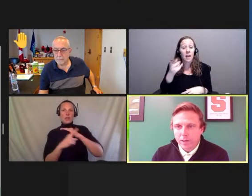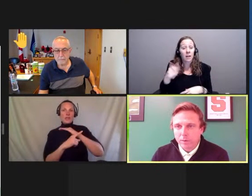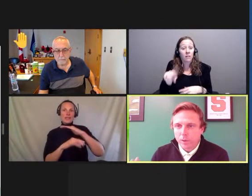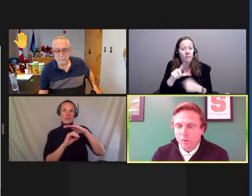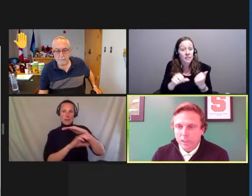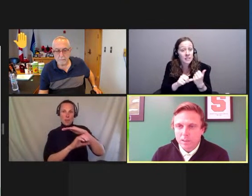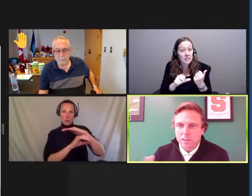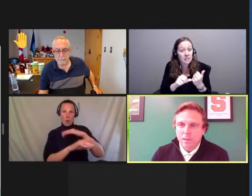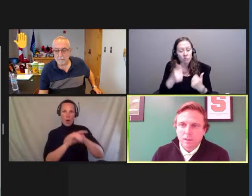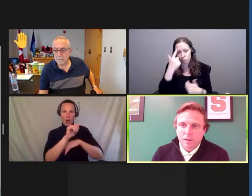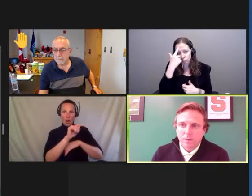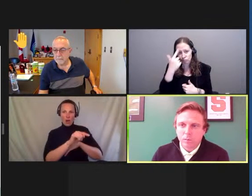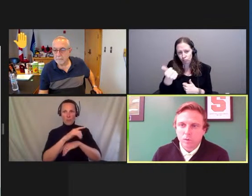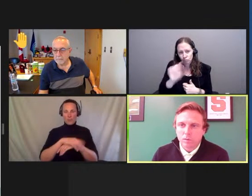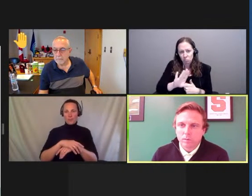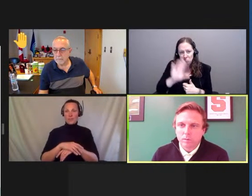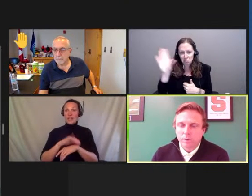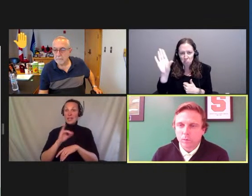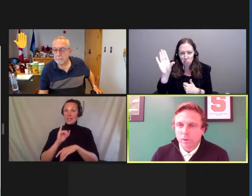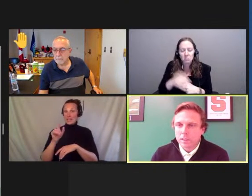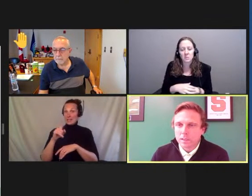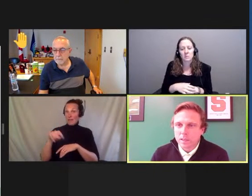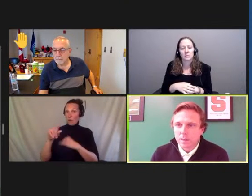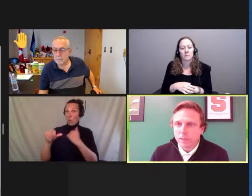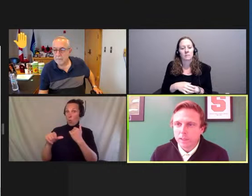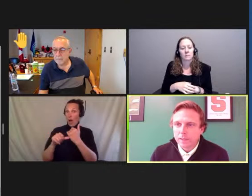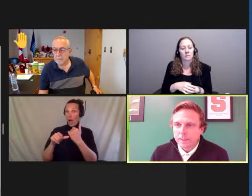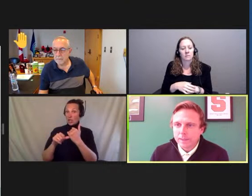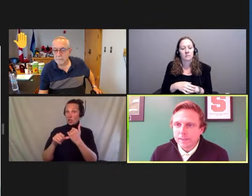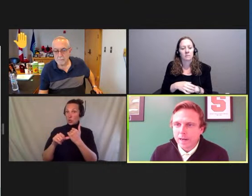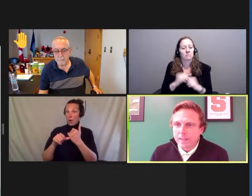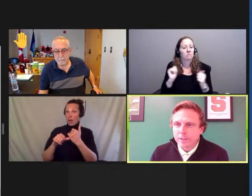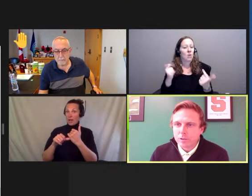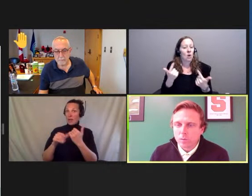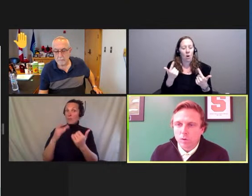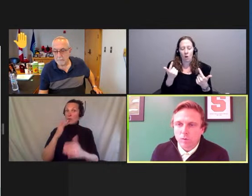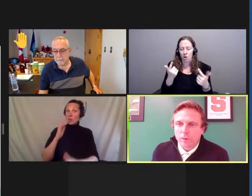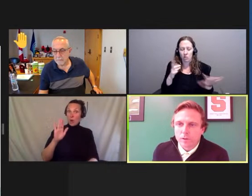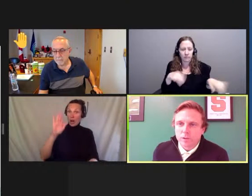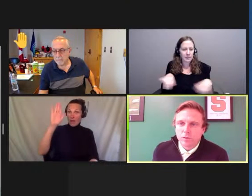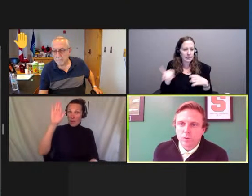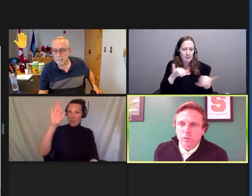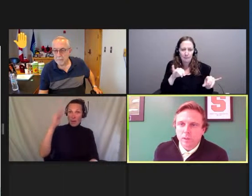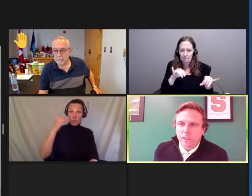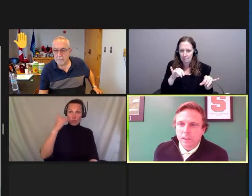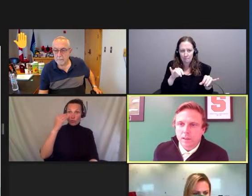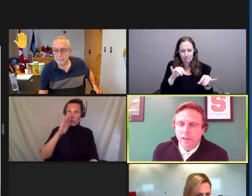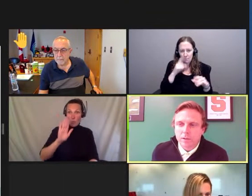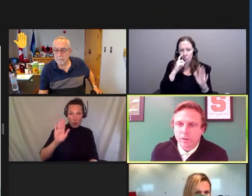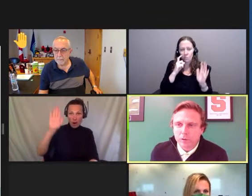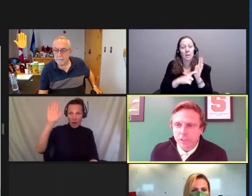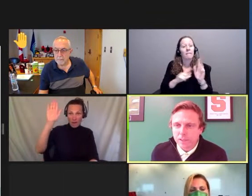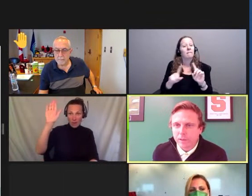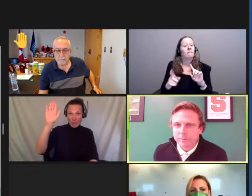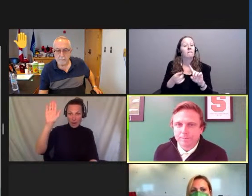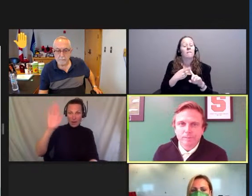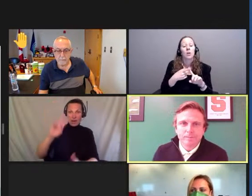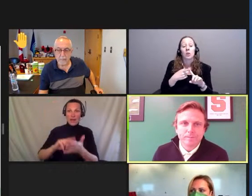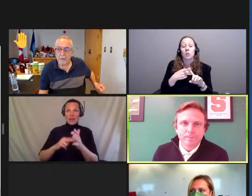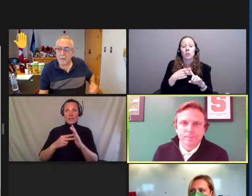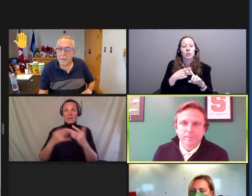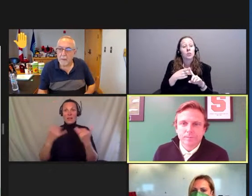to put your hand up, by all means, everyone has the same status here. So we'll go first to Councillor El Shantiri.